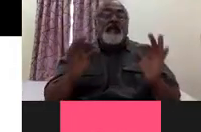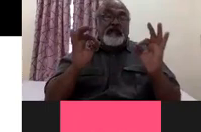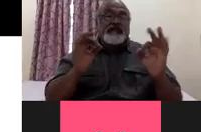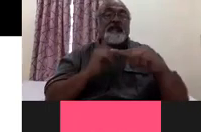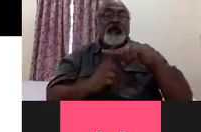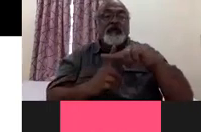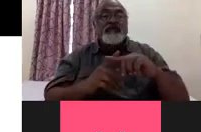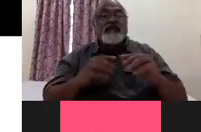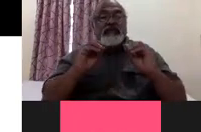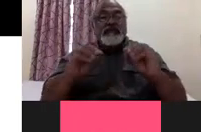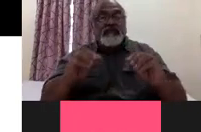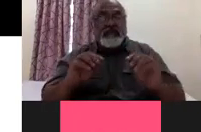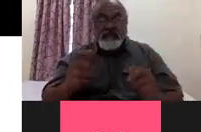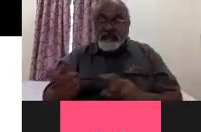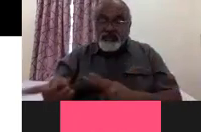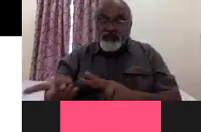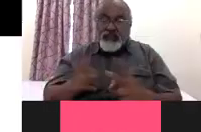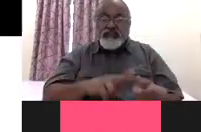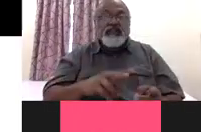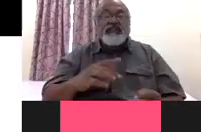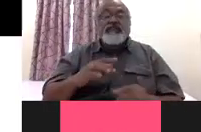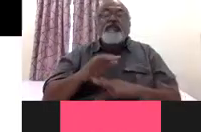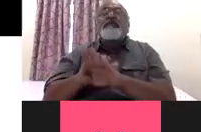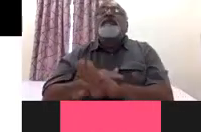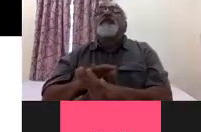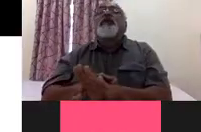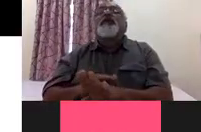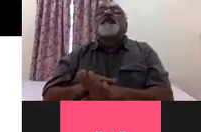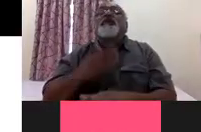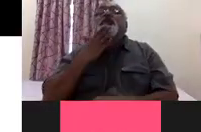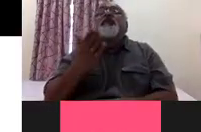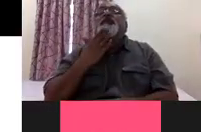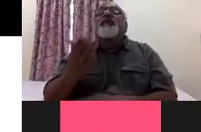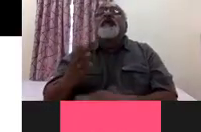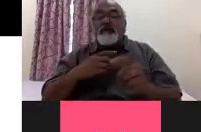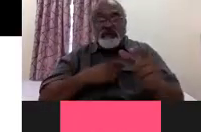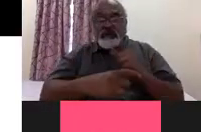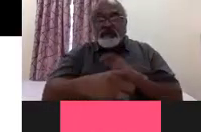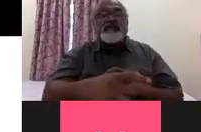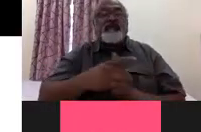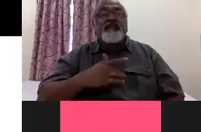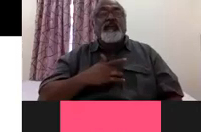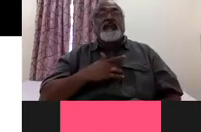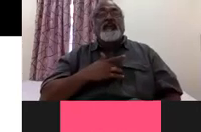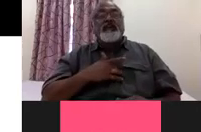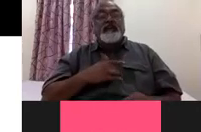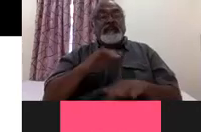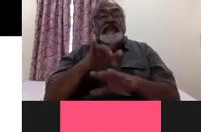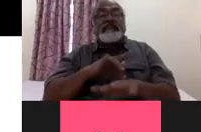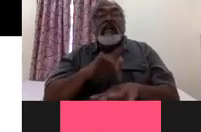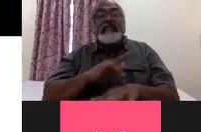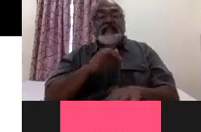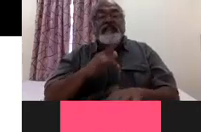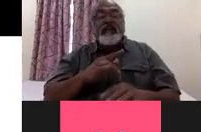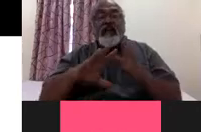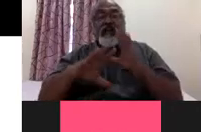can make people aware. And thanks so much. Yes. So sensitization, learning, knowledge,